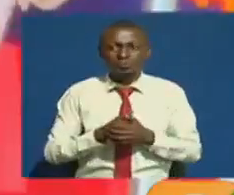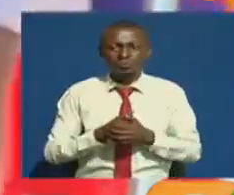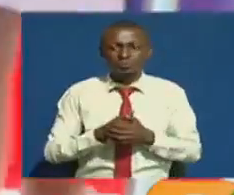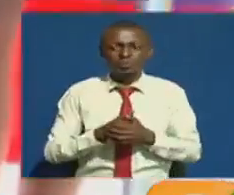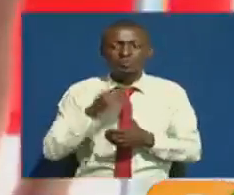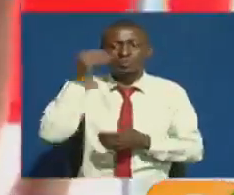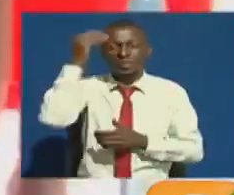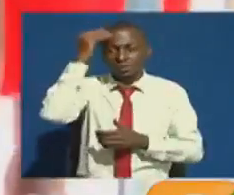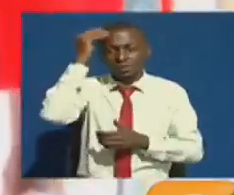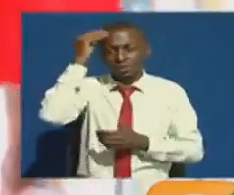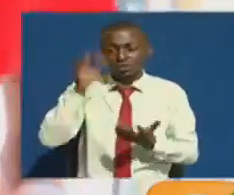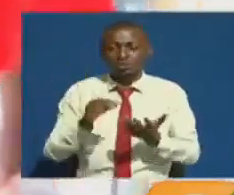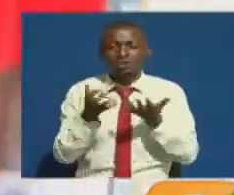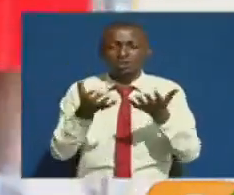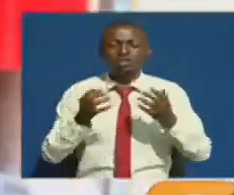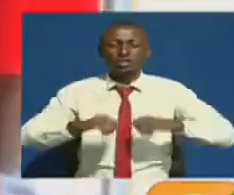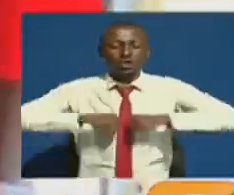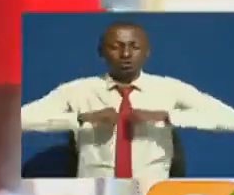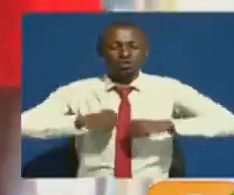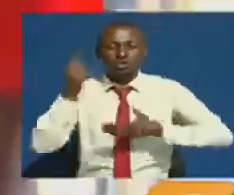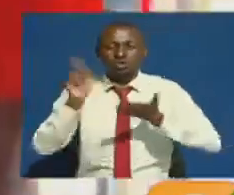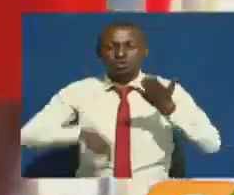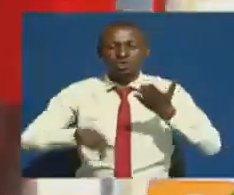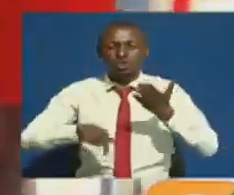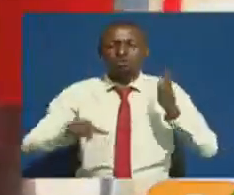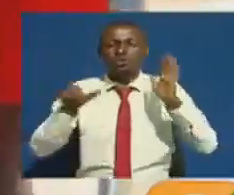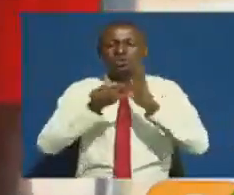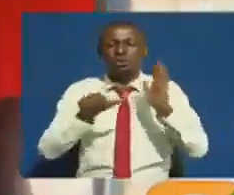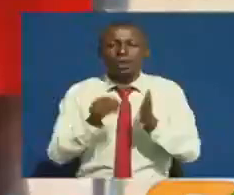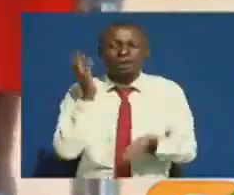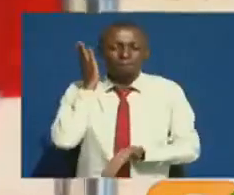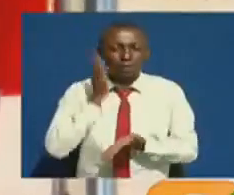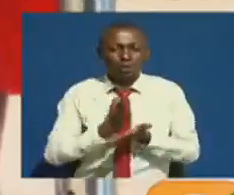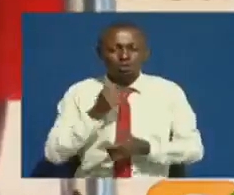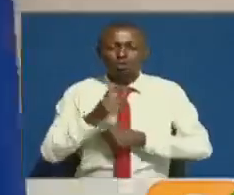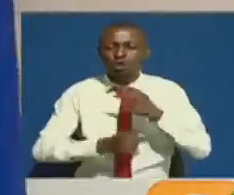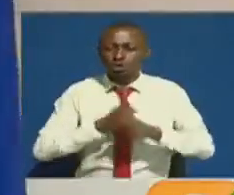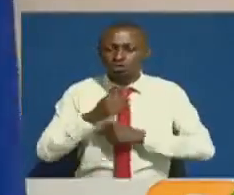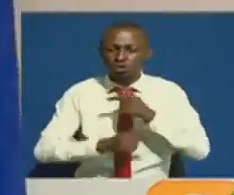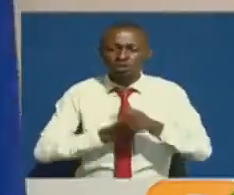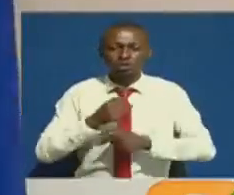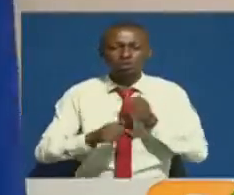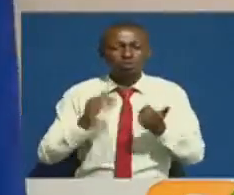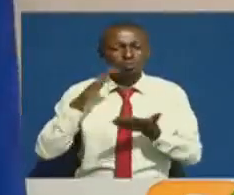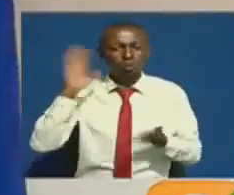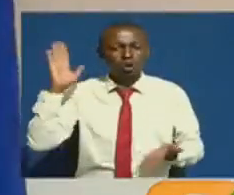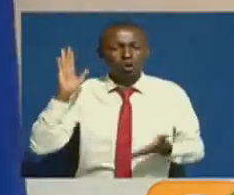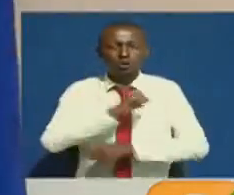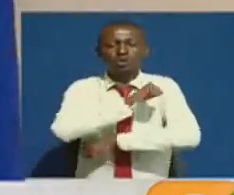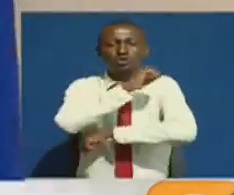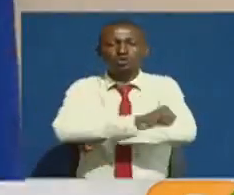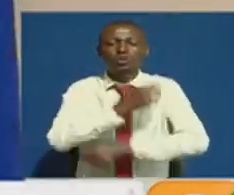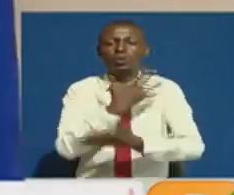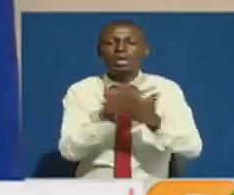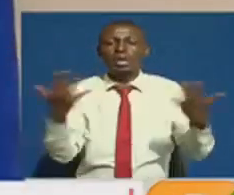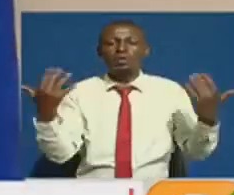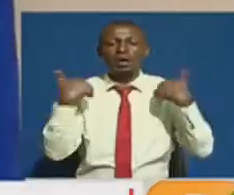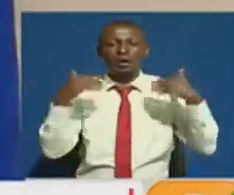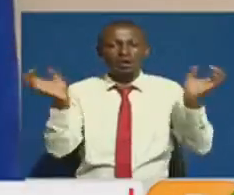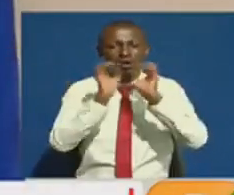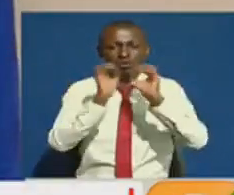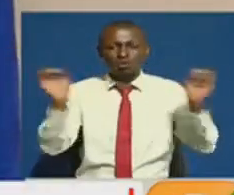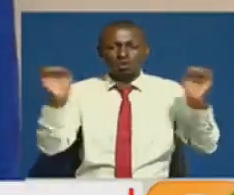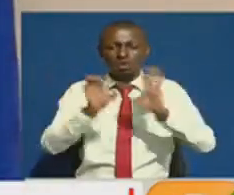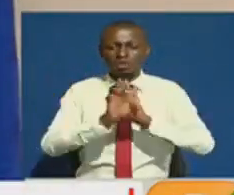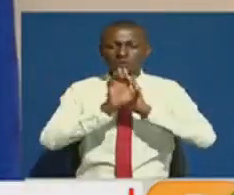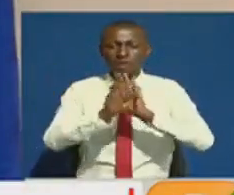needs officers from the county contend that this problem is real and growing in intensity. Shule hazipatikani kila mahali. Tuseme kama